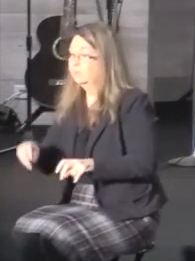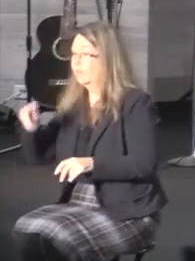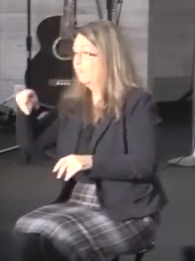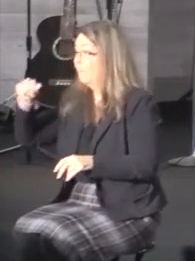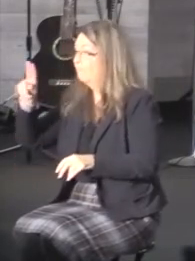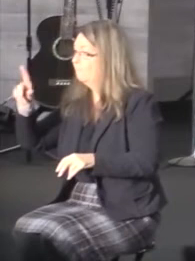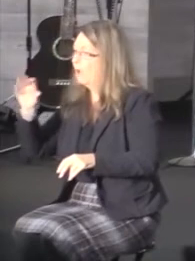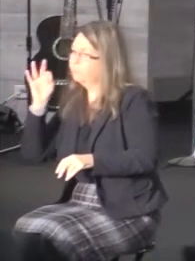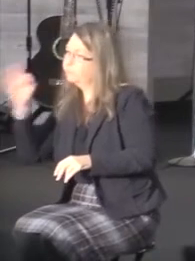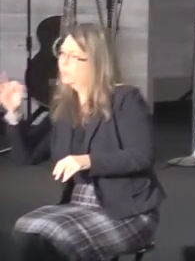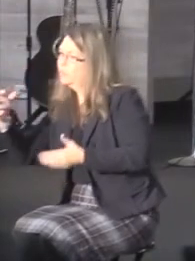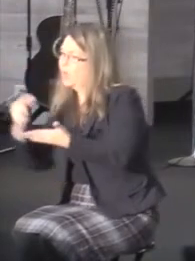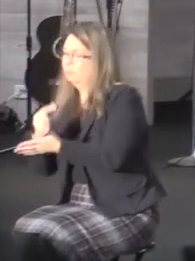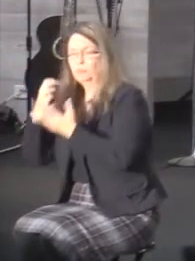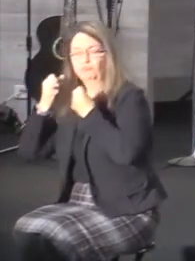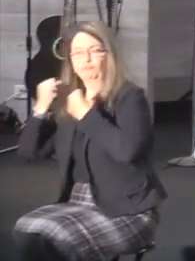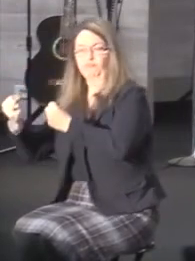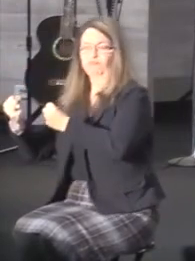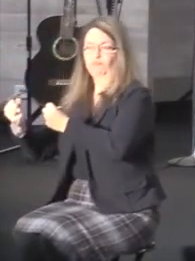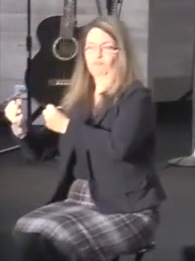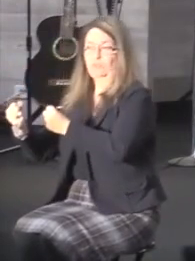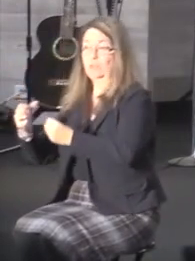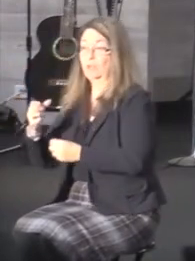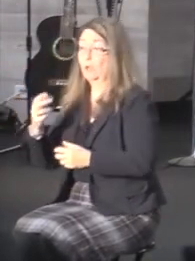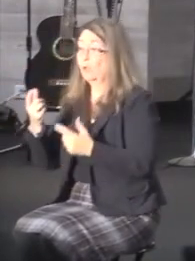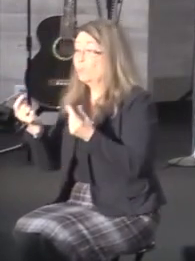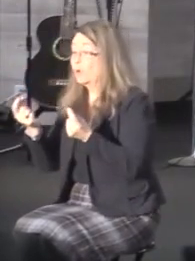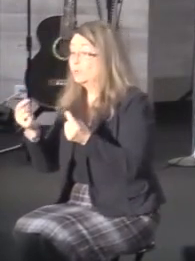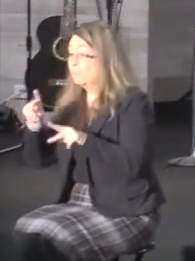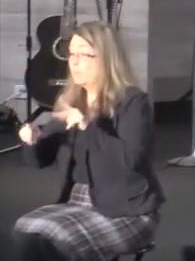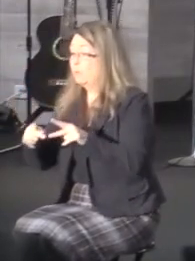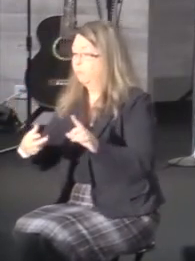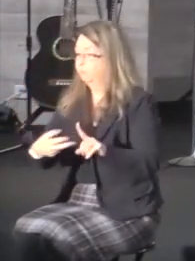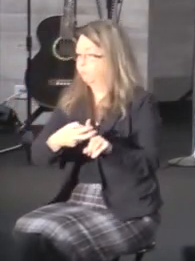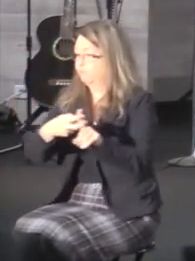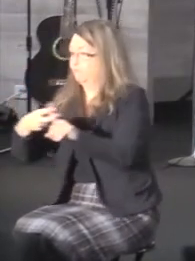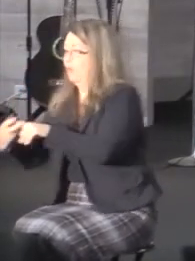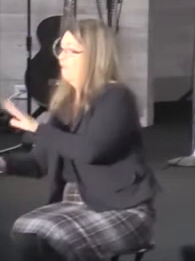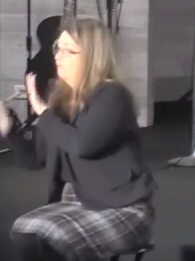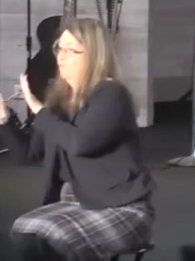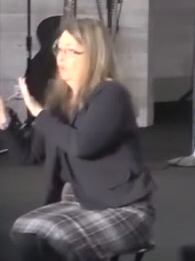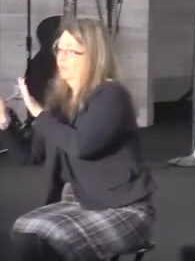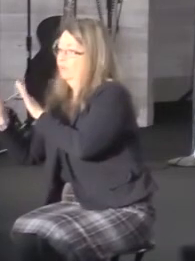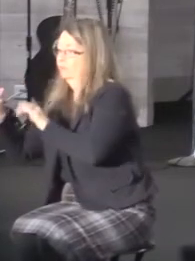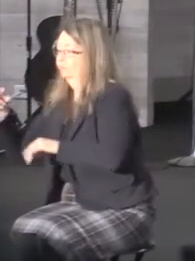preached the gospel so strongly that they actually drug him before the magistrate, and they charged him with this. It says this